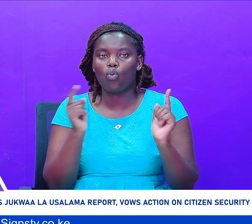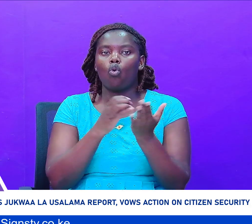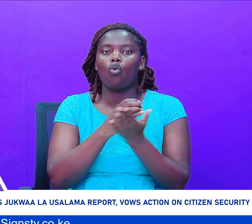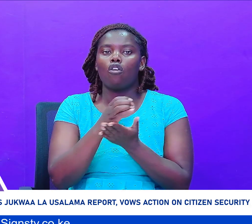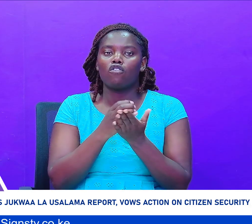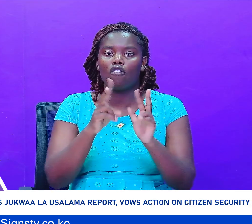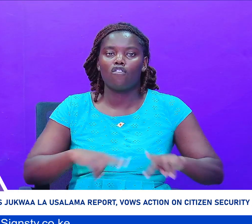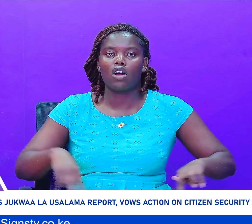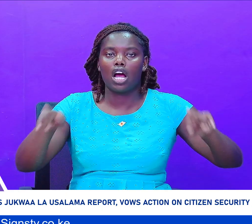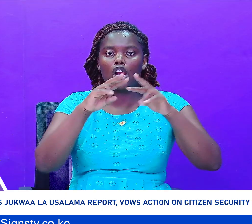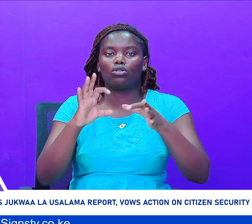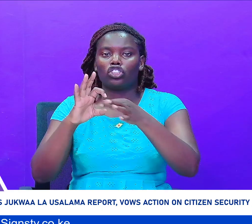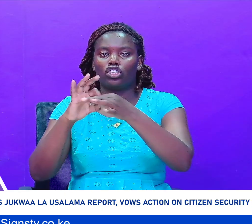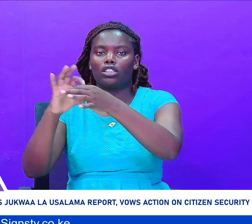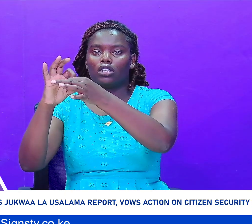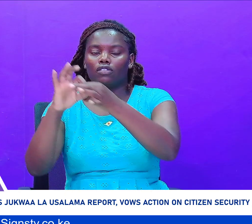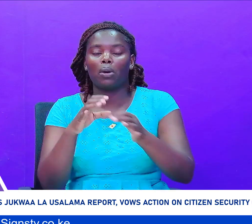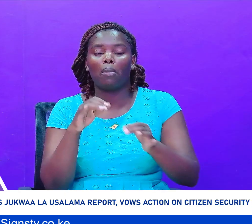value chain achieves